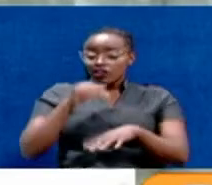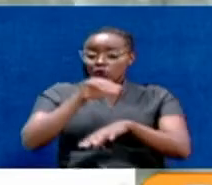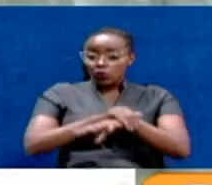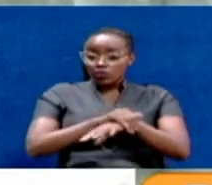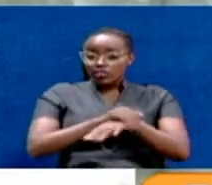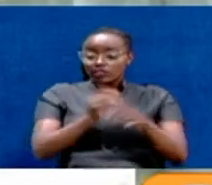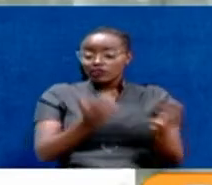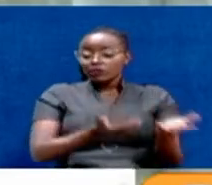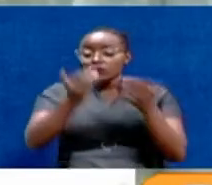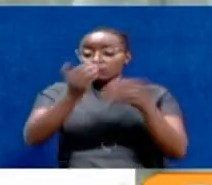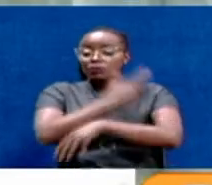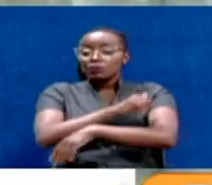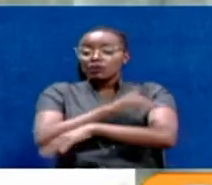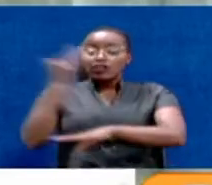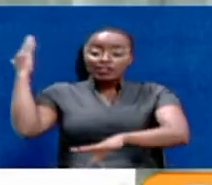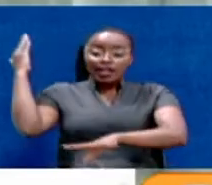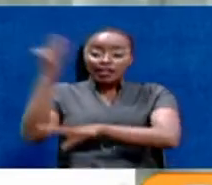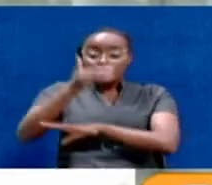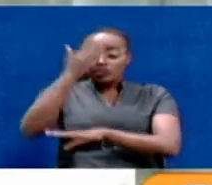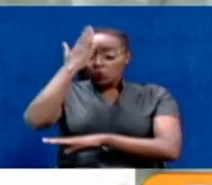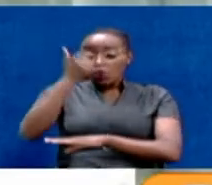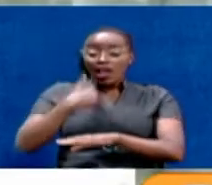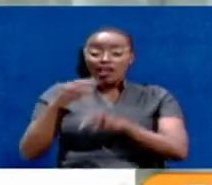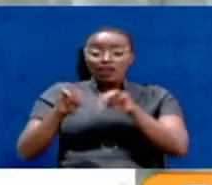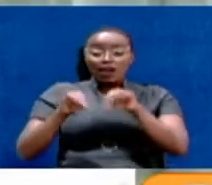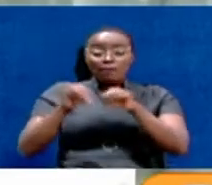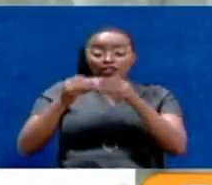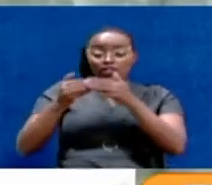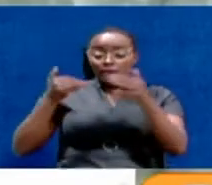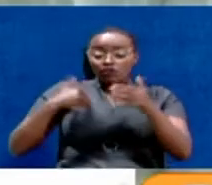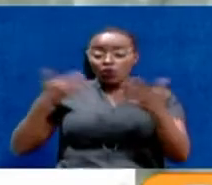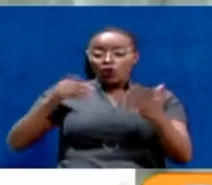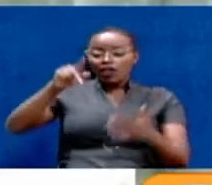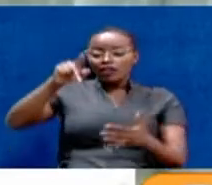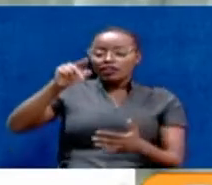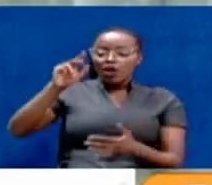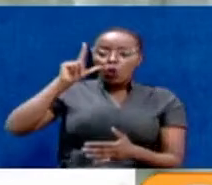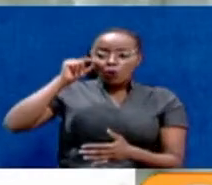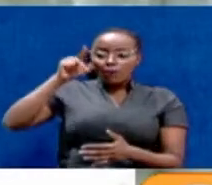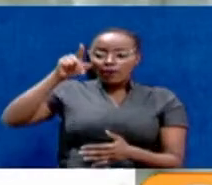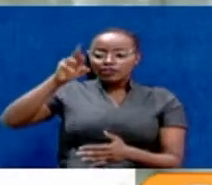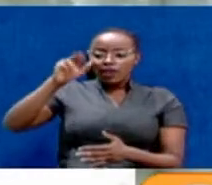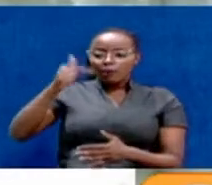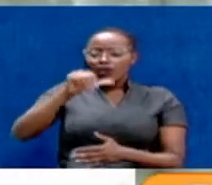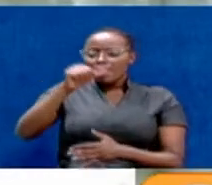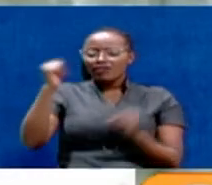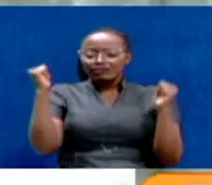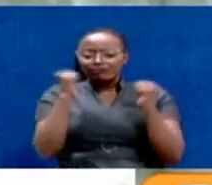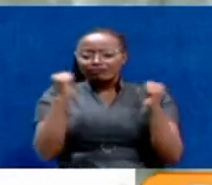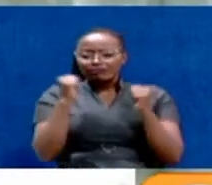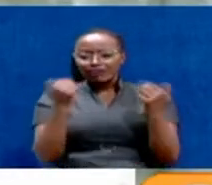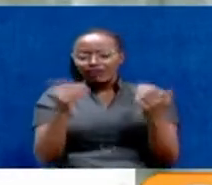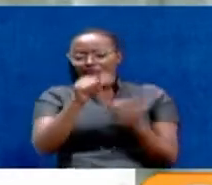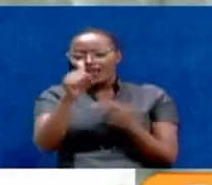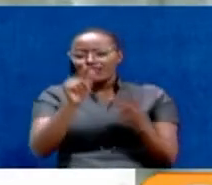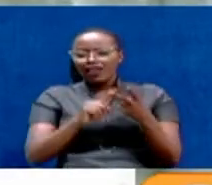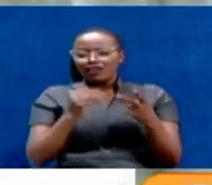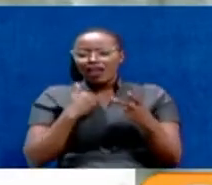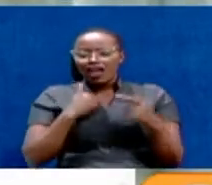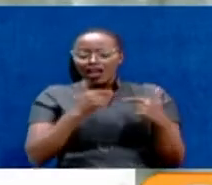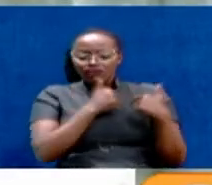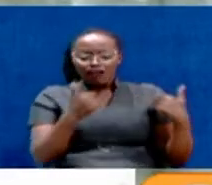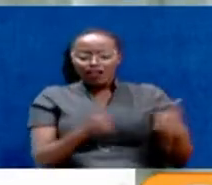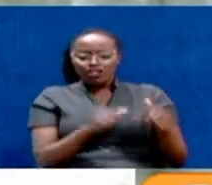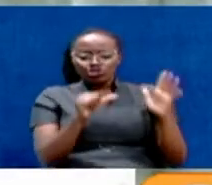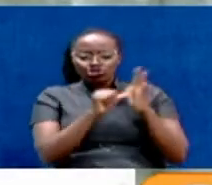be taken to the hospital direct, because we have managed it in the port of Mombasa. Some have come with malaria, some have come with a heart